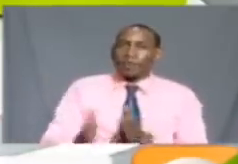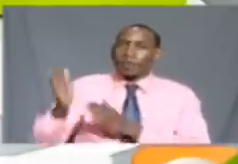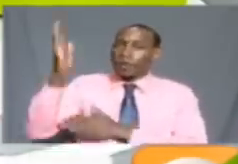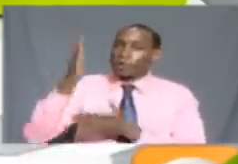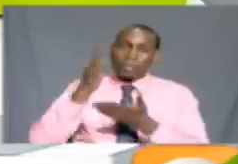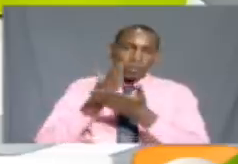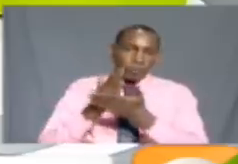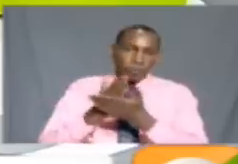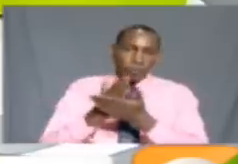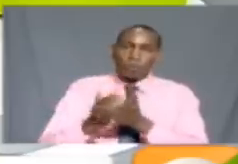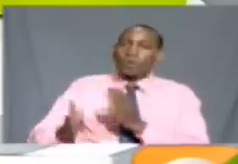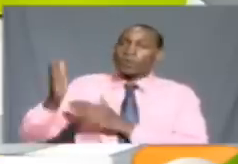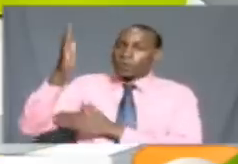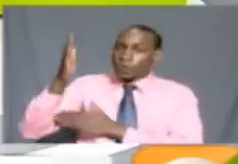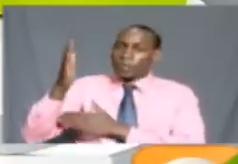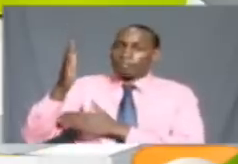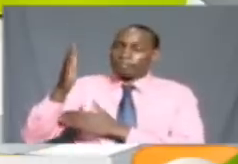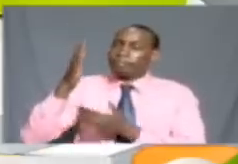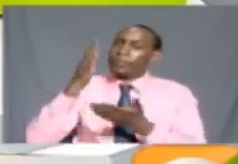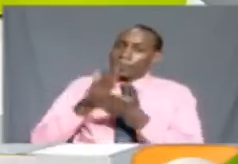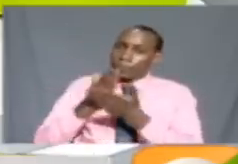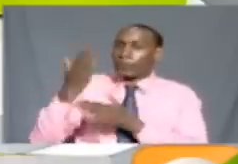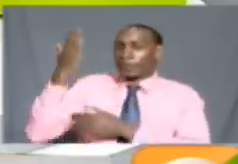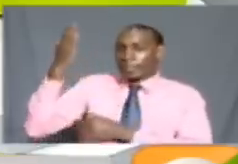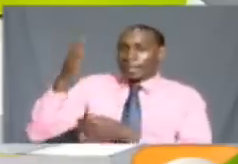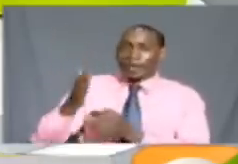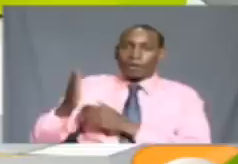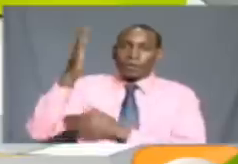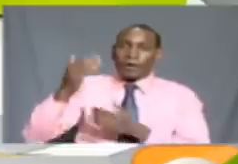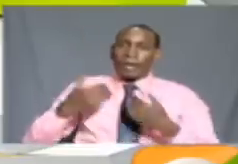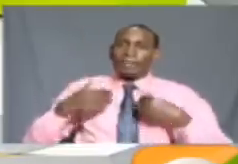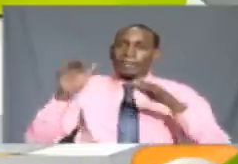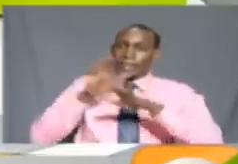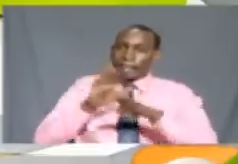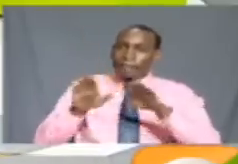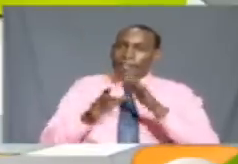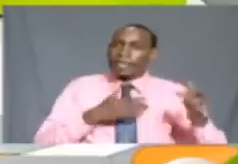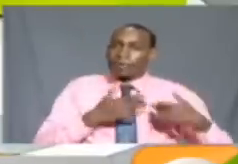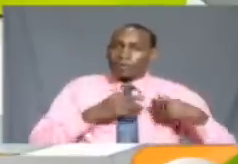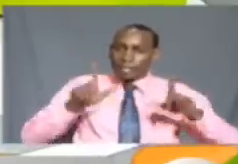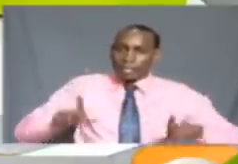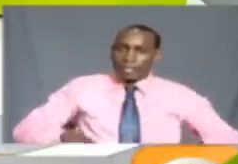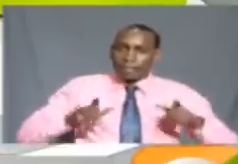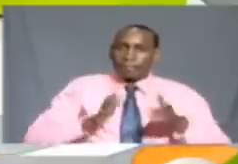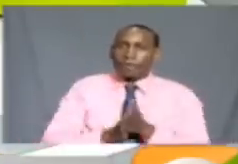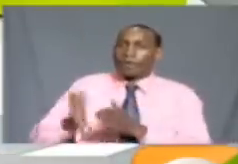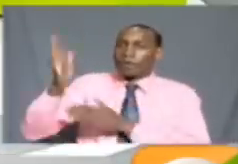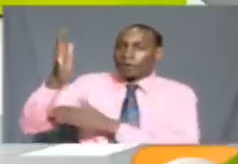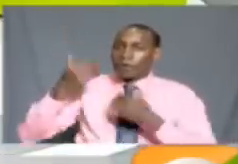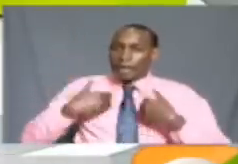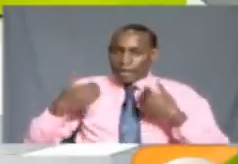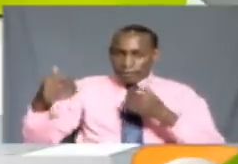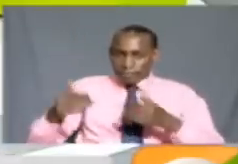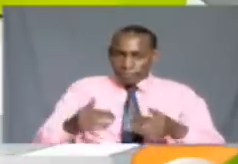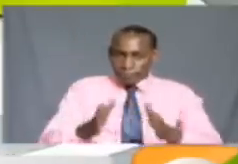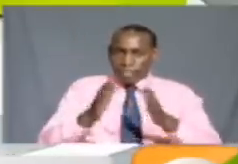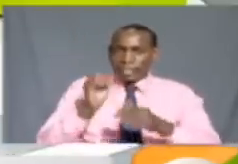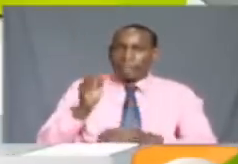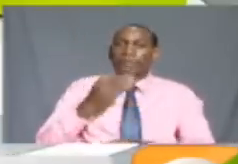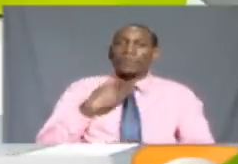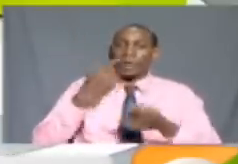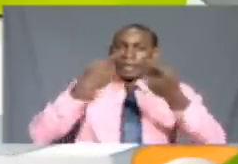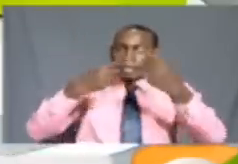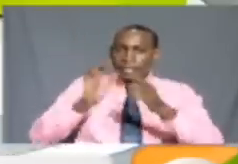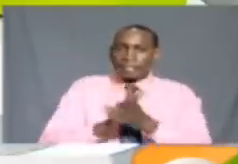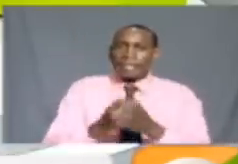real, and God exists, and God has everything pertaining to life, and he has a way of, if you want to be successful,